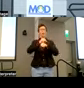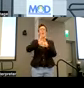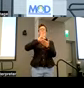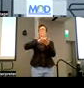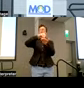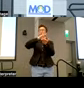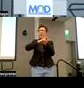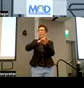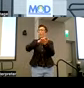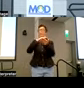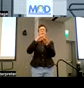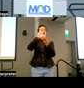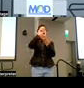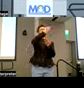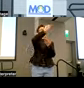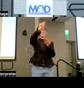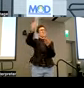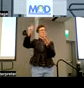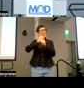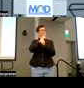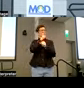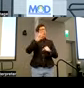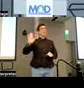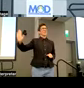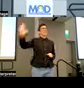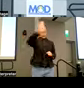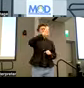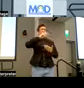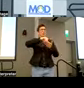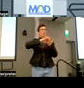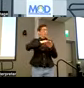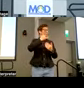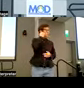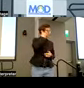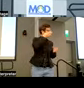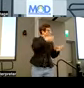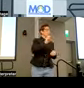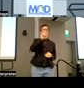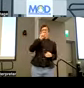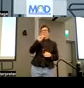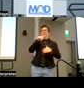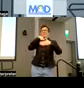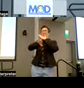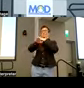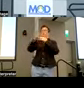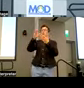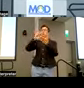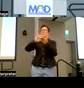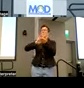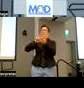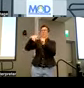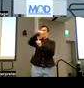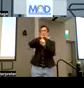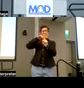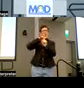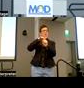medical records companies to make sure that if a person with a disability goes into a medical setting, it is known, if